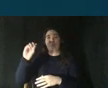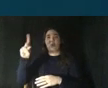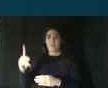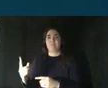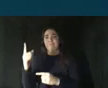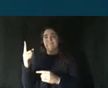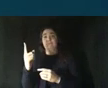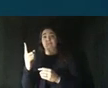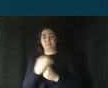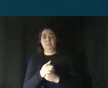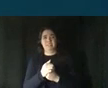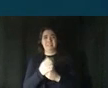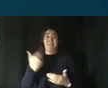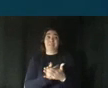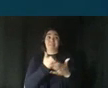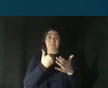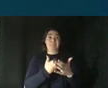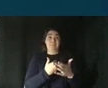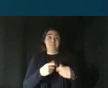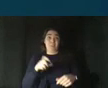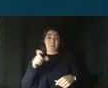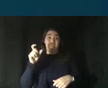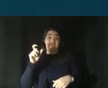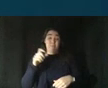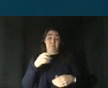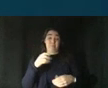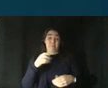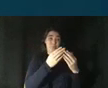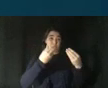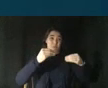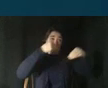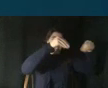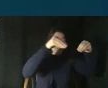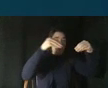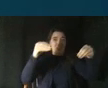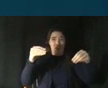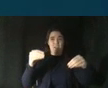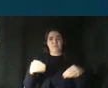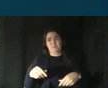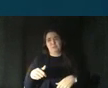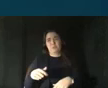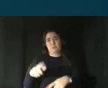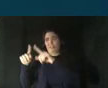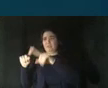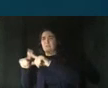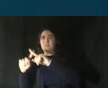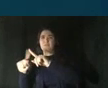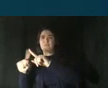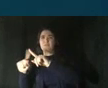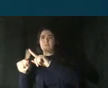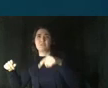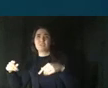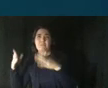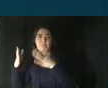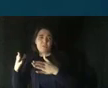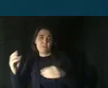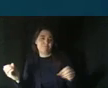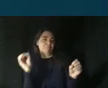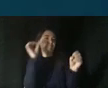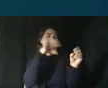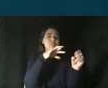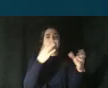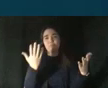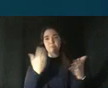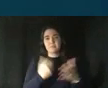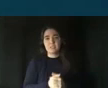of diversity in it and then just drop someone in there. And it's not done with sensitivity and understanding the way that it